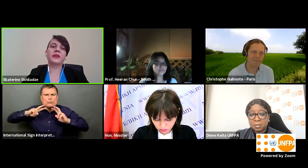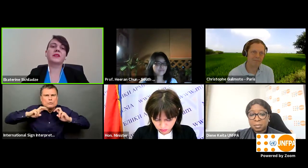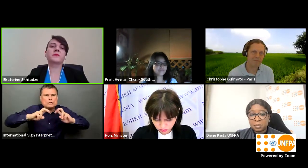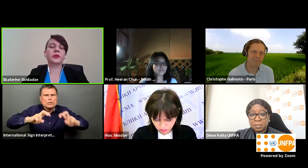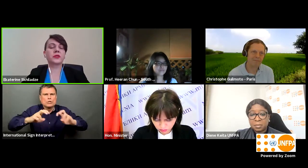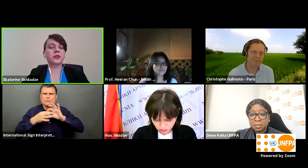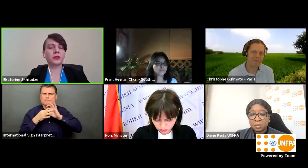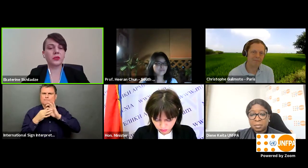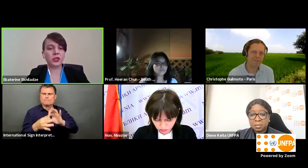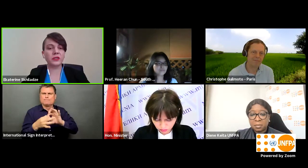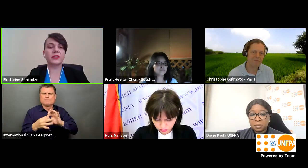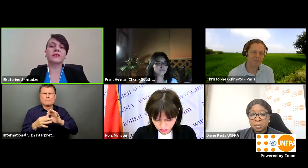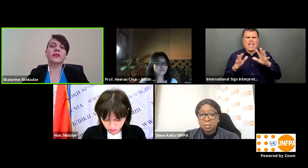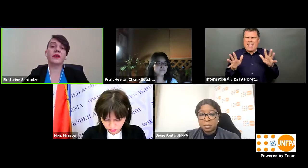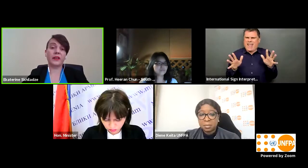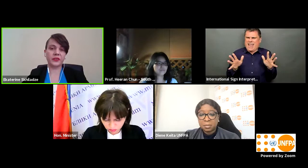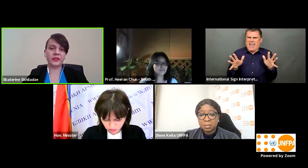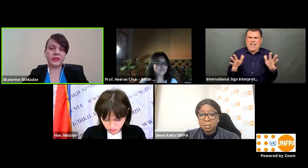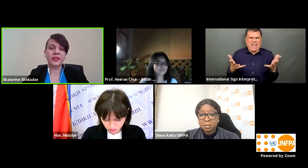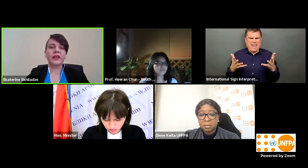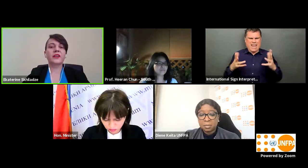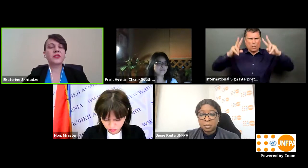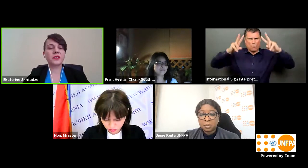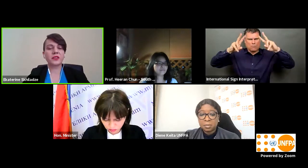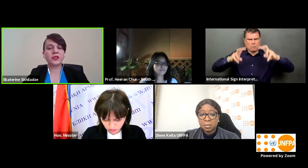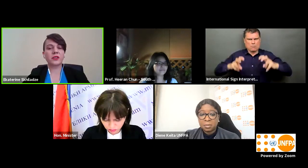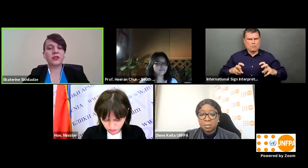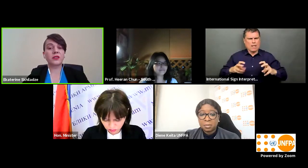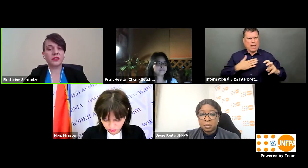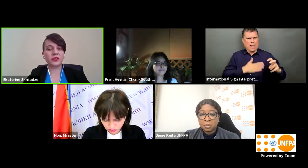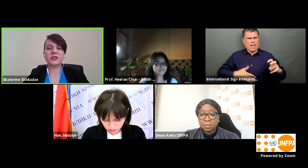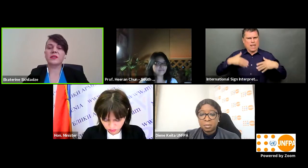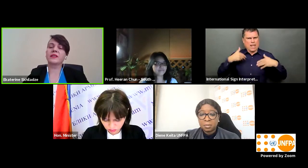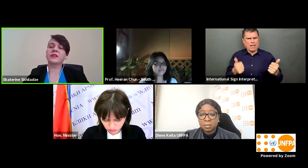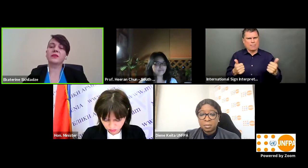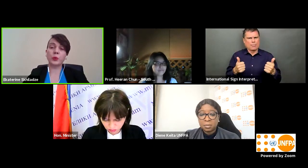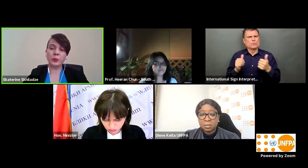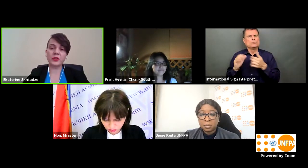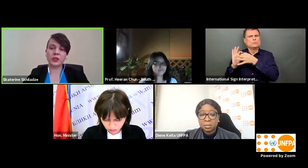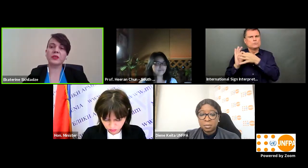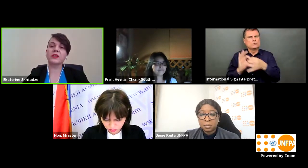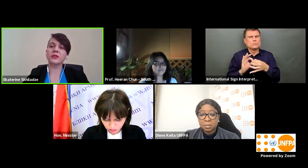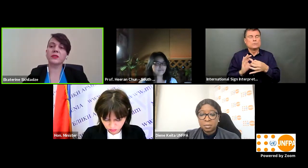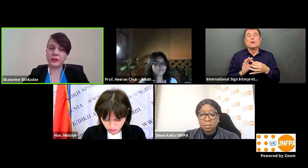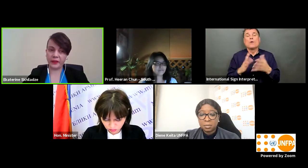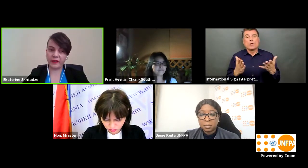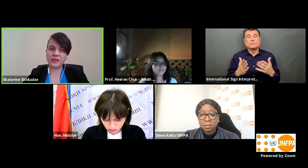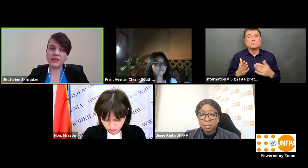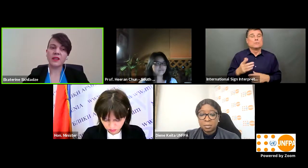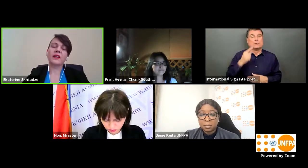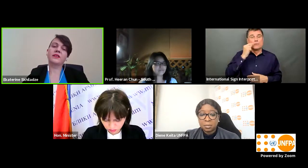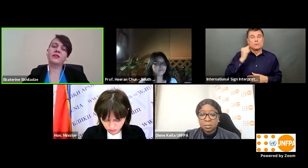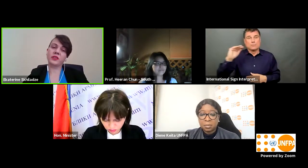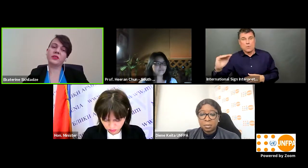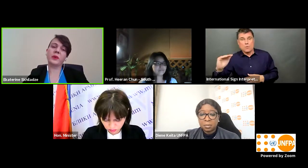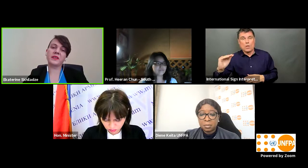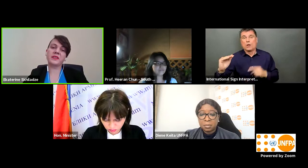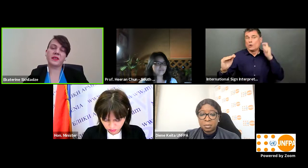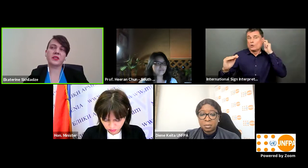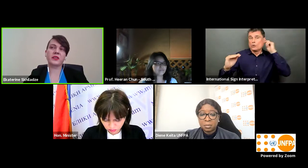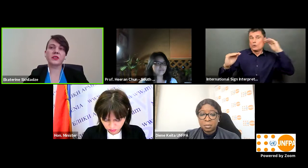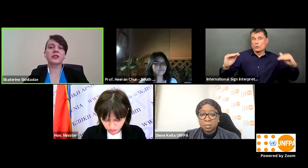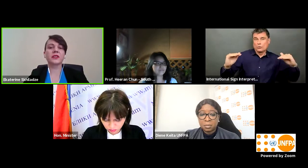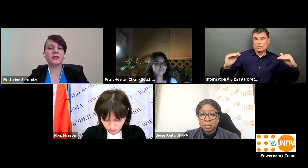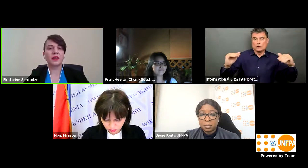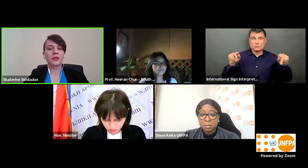determinants of health, focusing on gender and the elderly. Her research interests lie in women, gender and health, and gender bias,